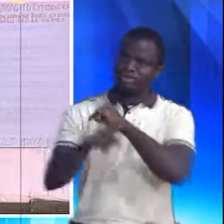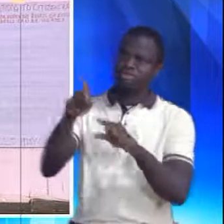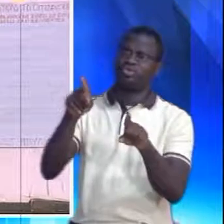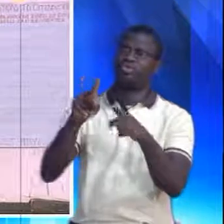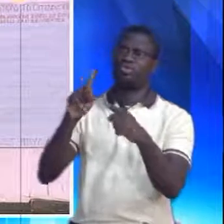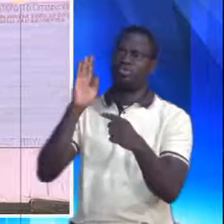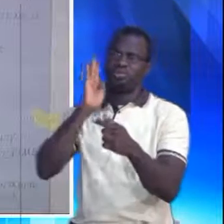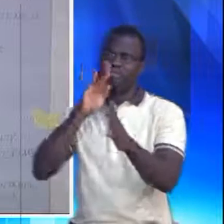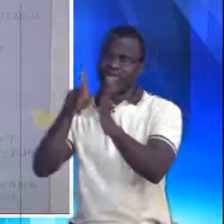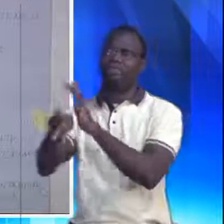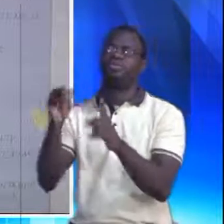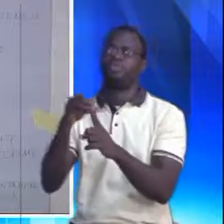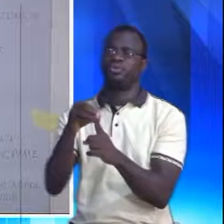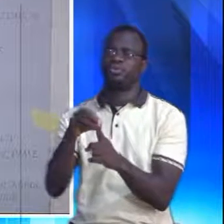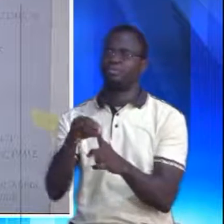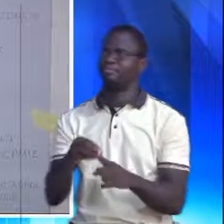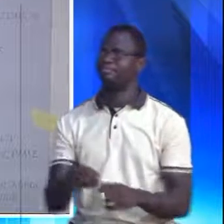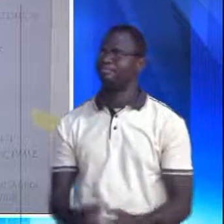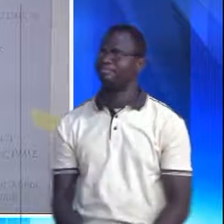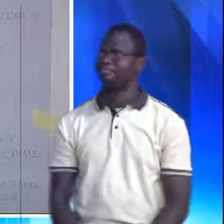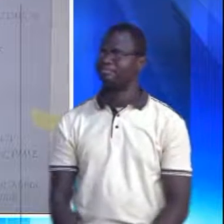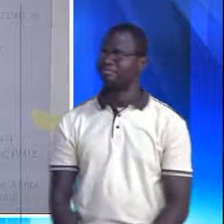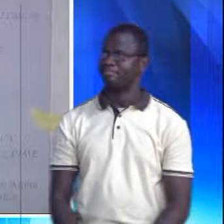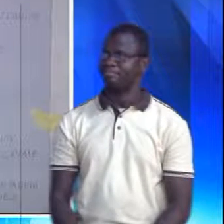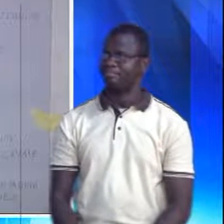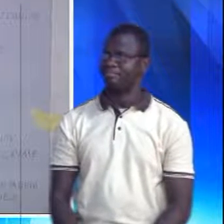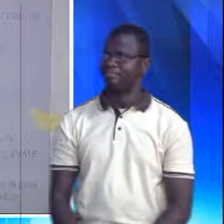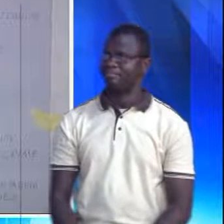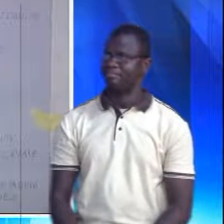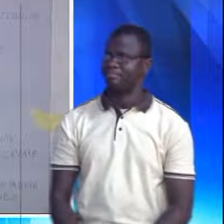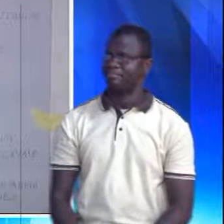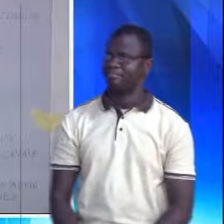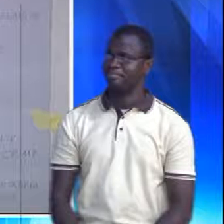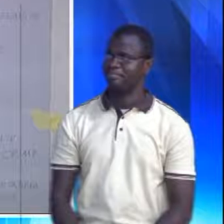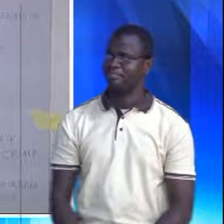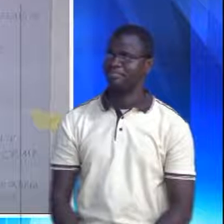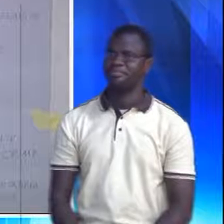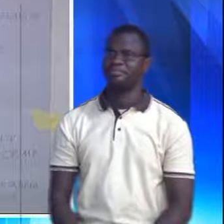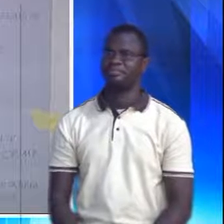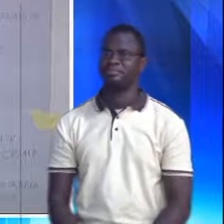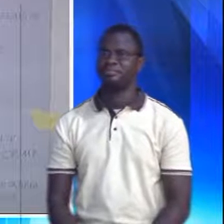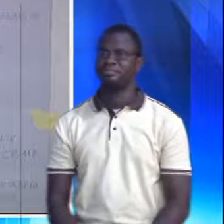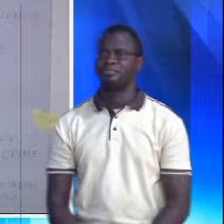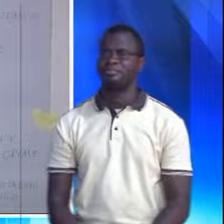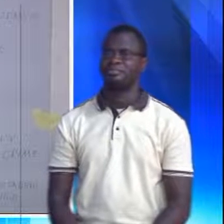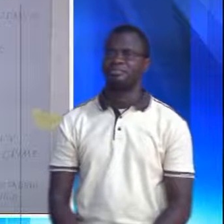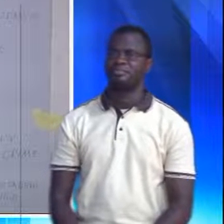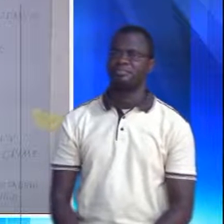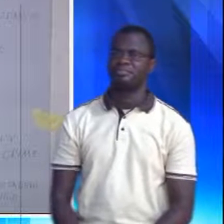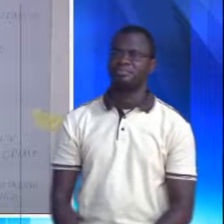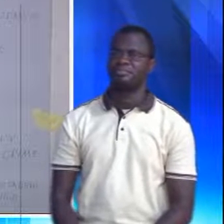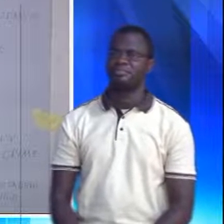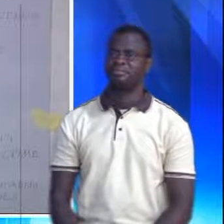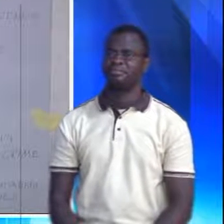society. Another instance through which a citizen can lose or forfeit his fundamental human right is